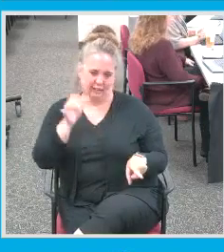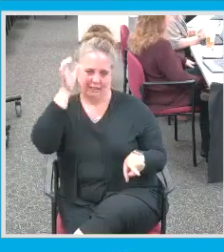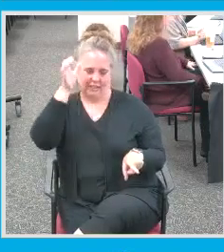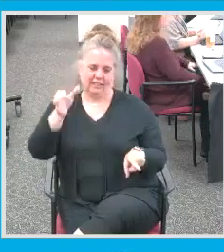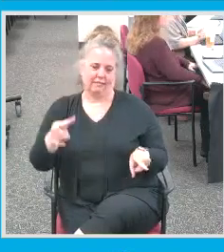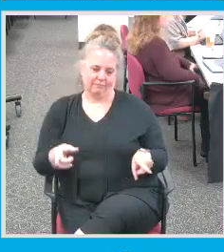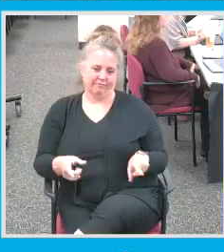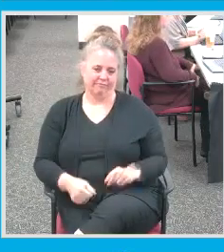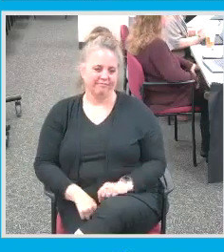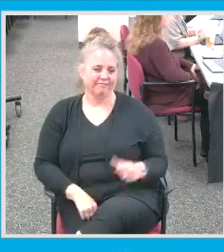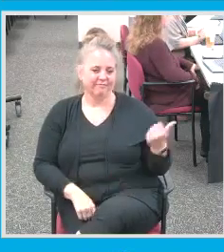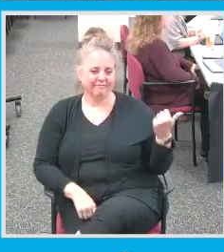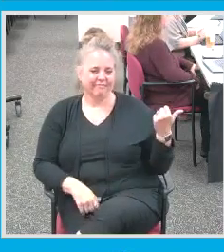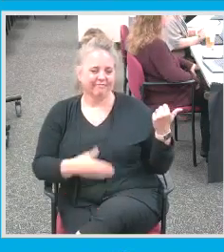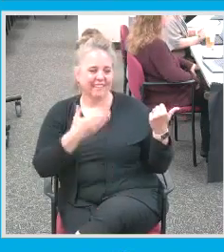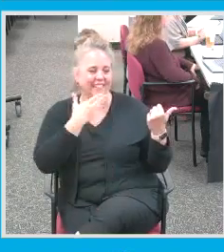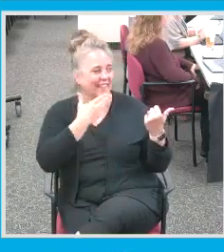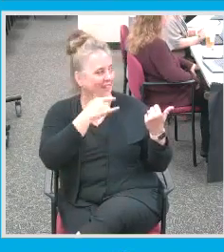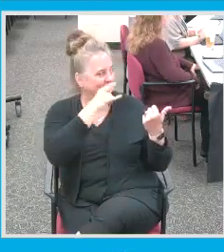you that were up here for